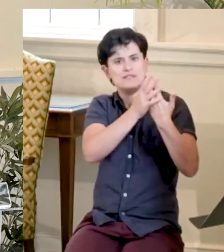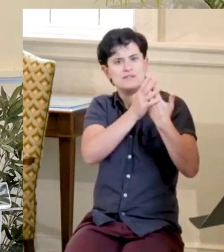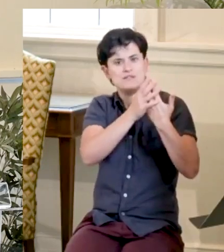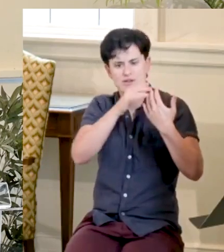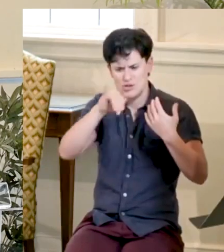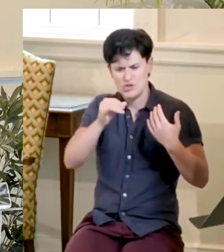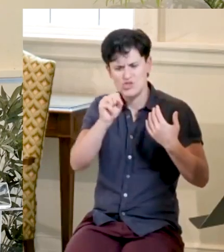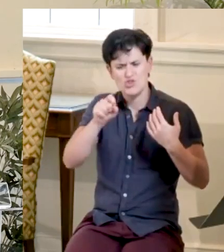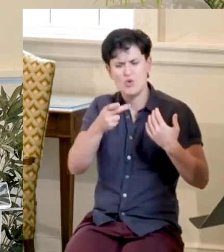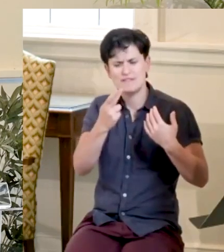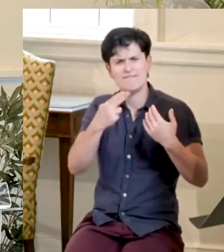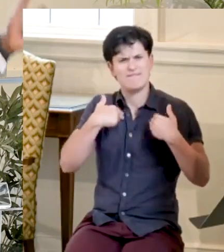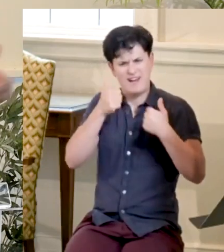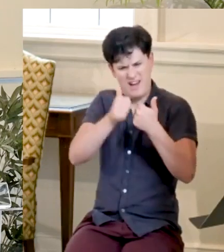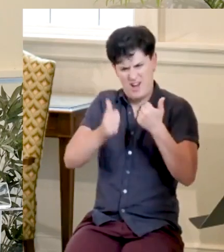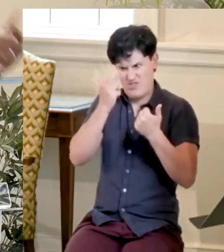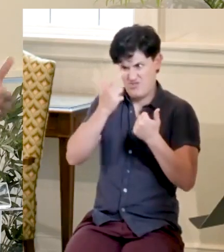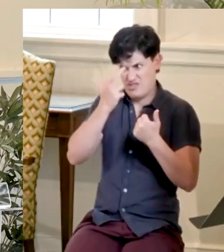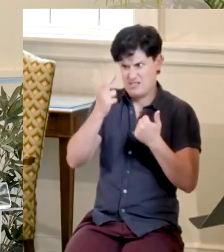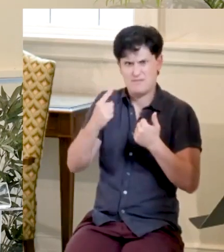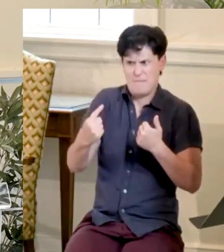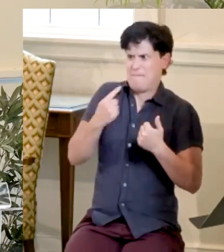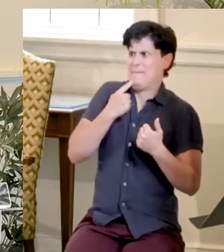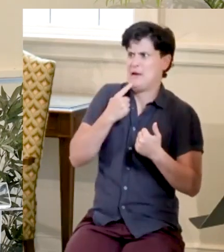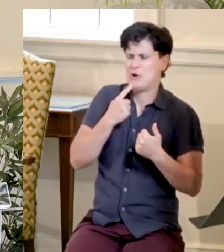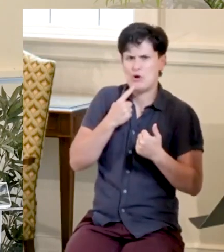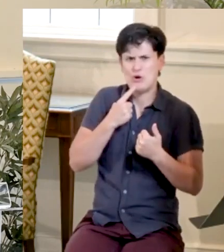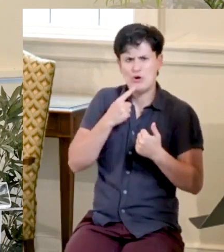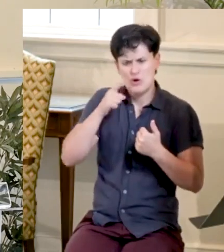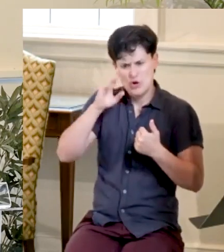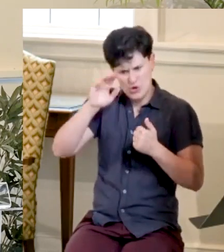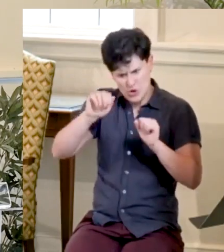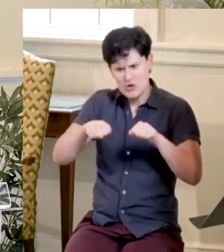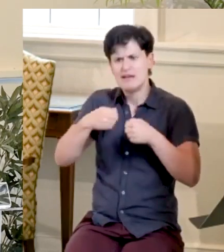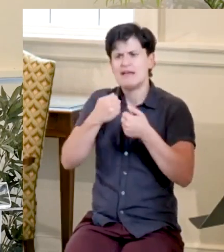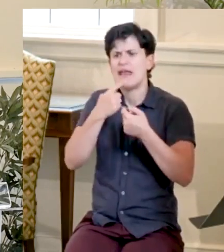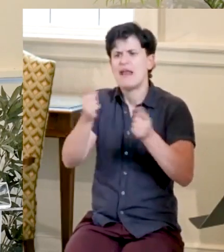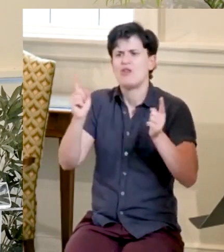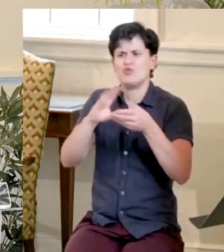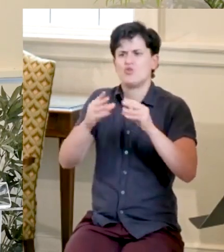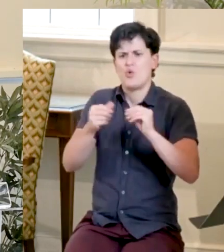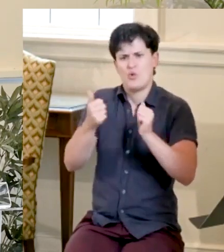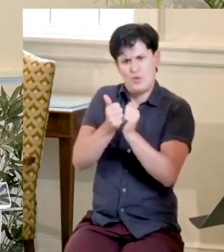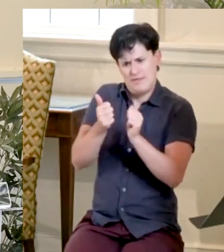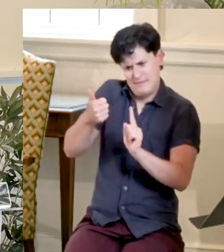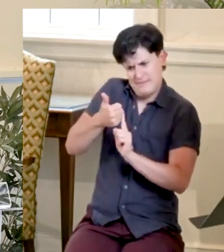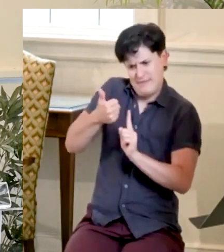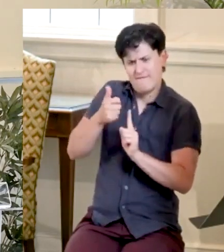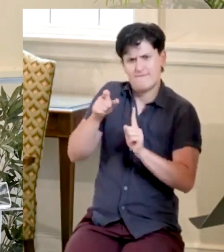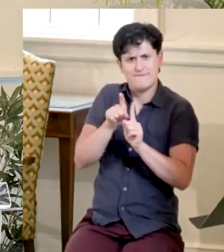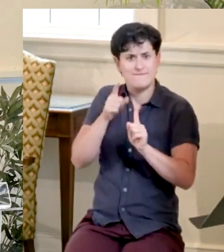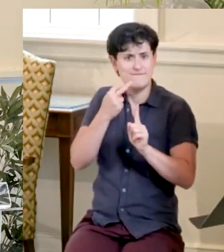be bitter, every right to tell his story with himself as the victim. But when he finally